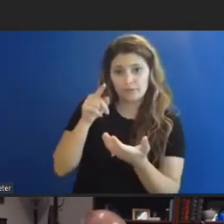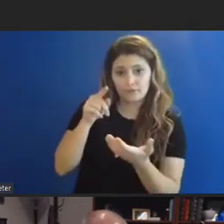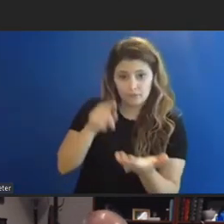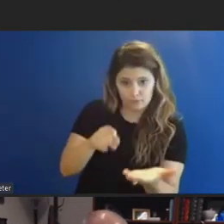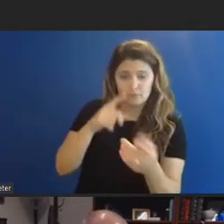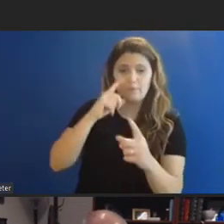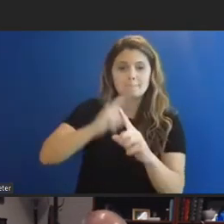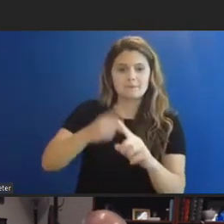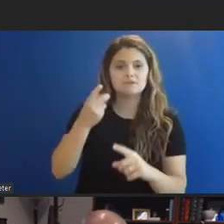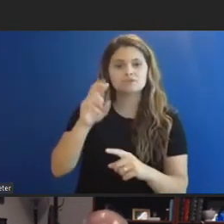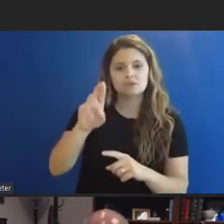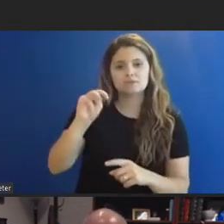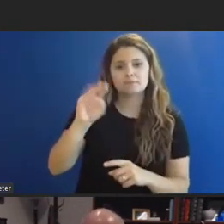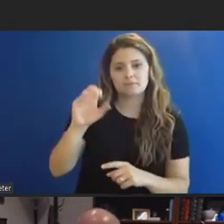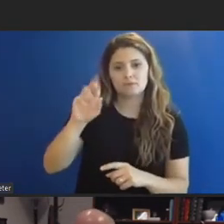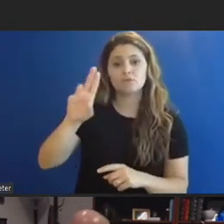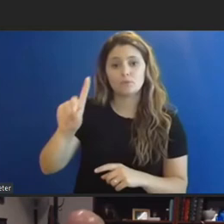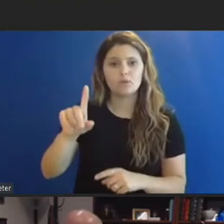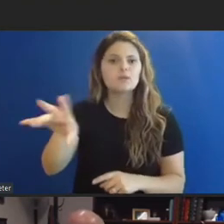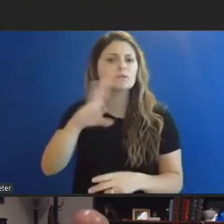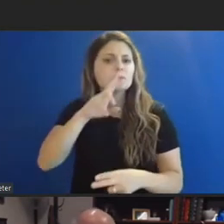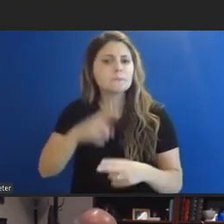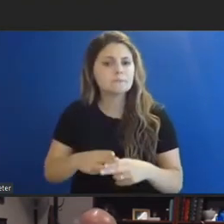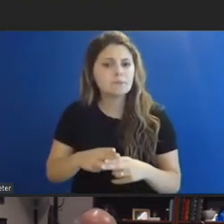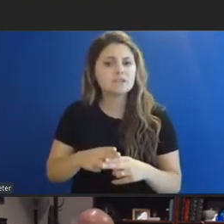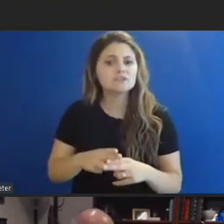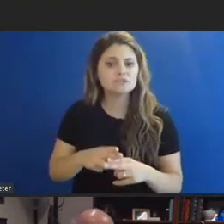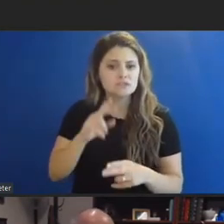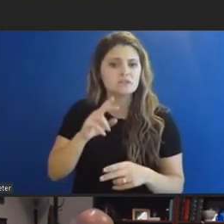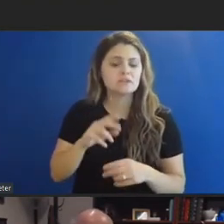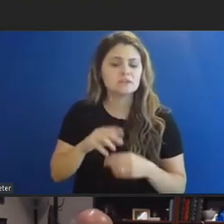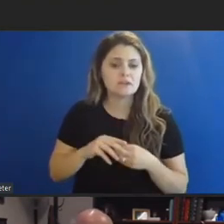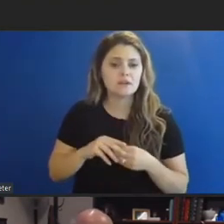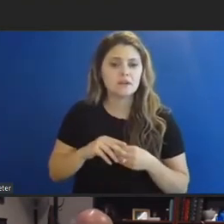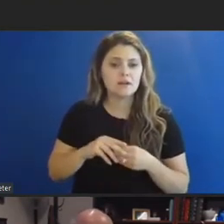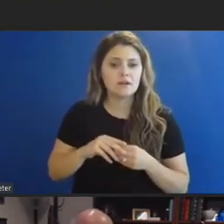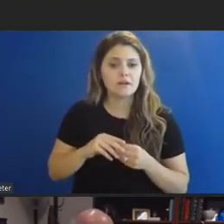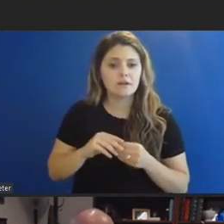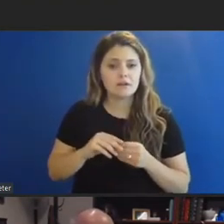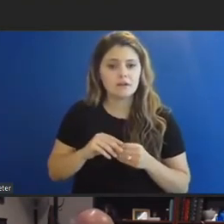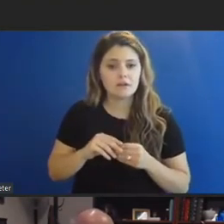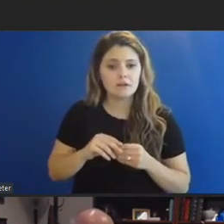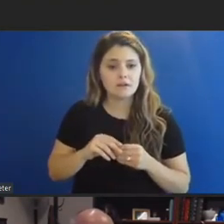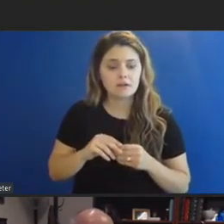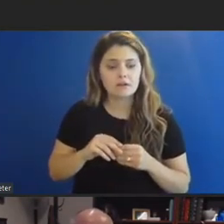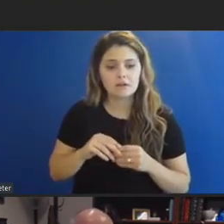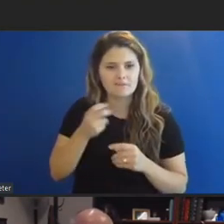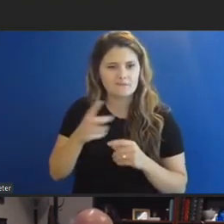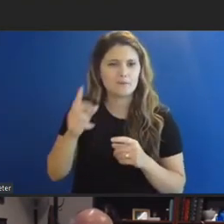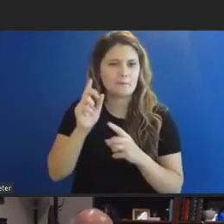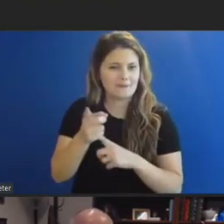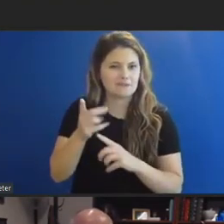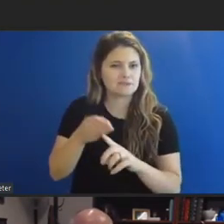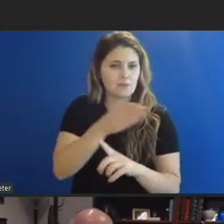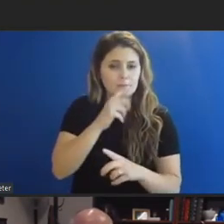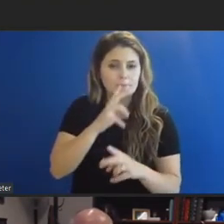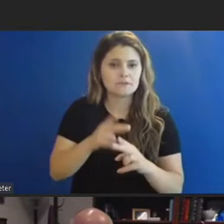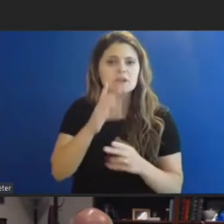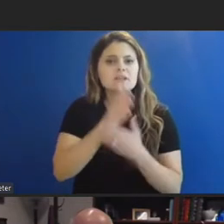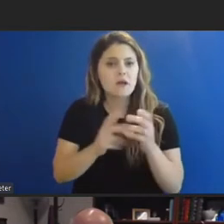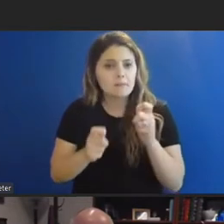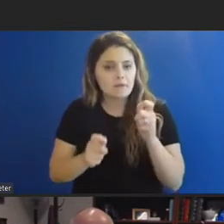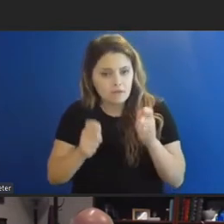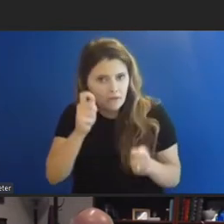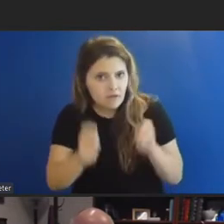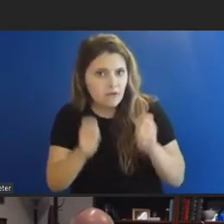Dr. McCord. And you mentioned this, you touched upon this a little bit in what you were saying a few minutes ago. You said there were some adjustments that you